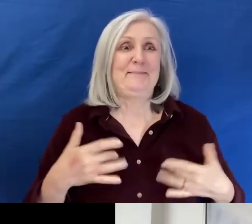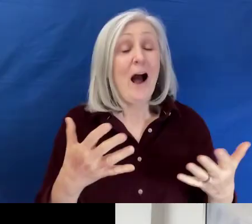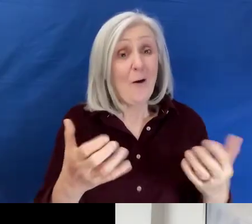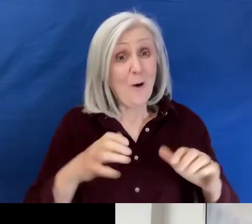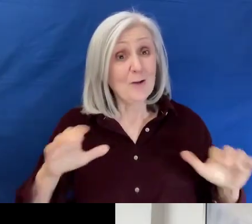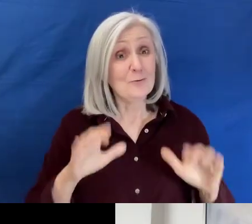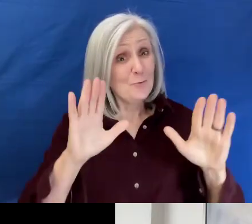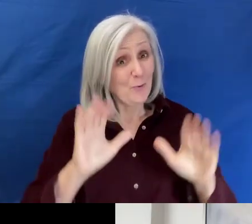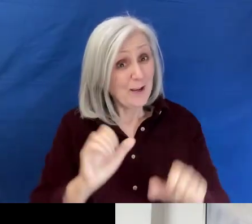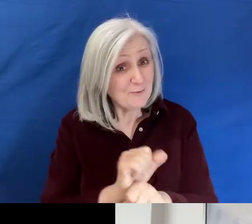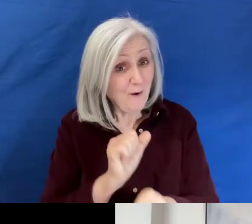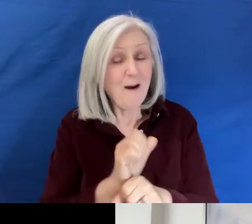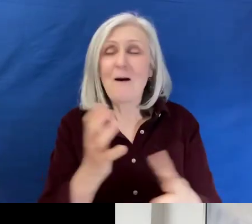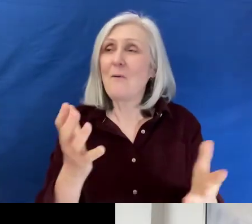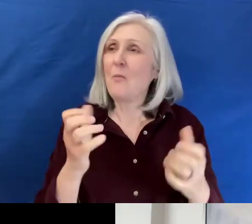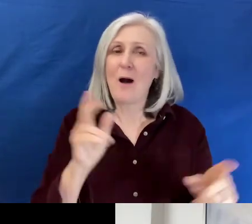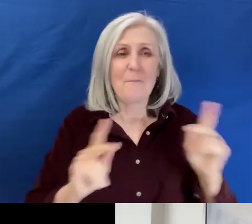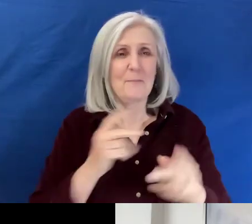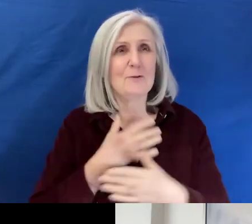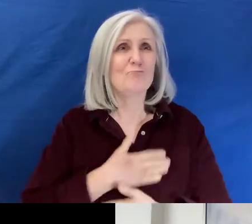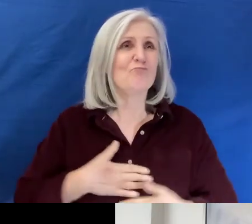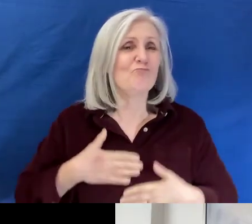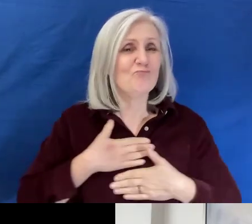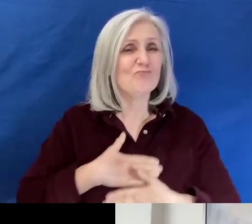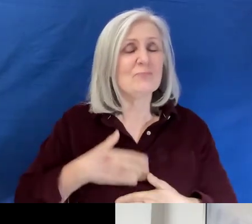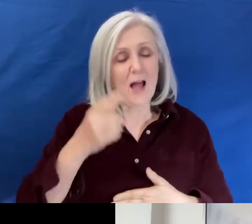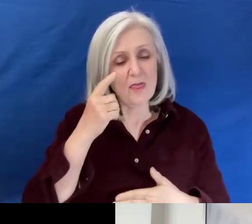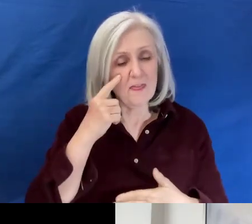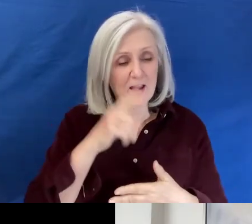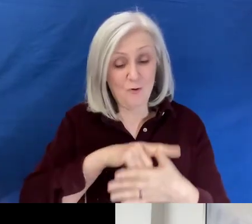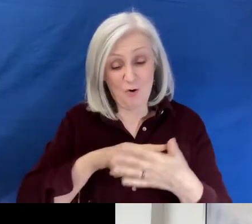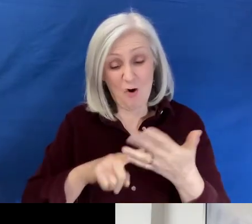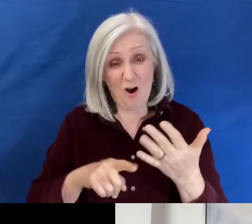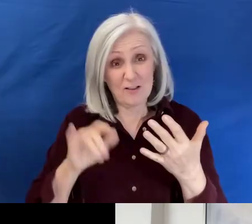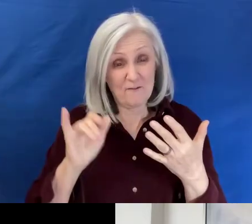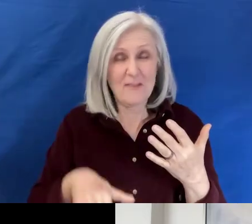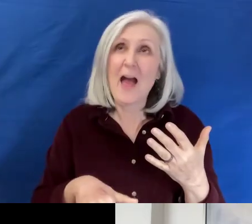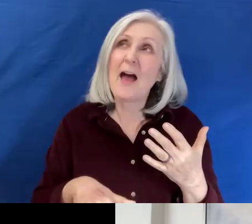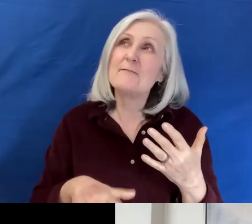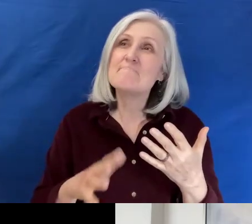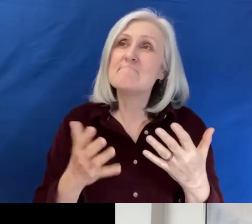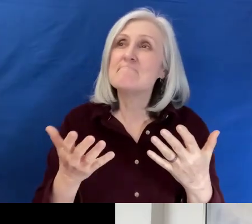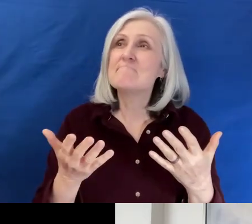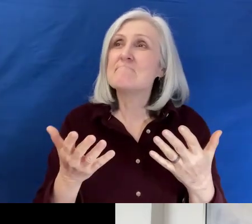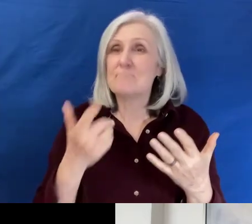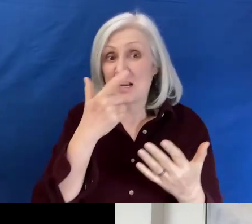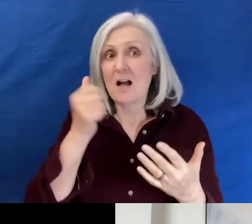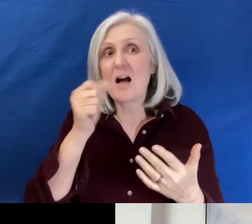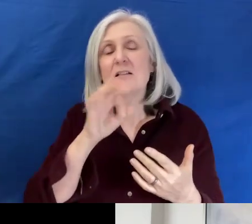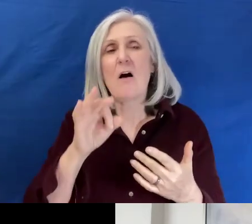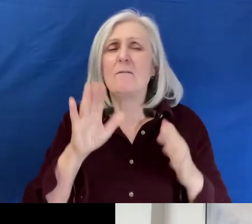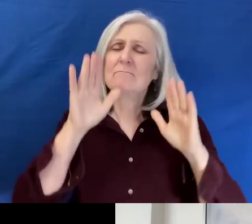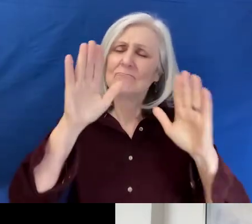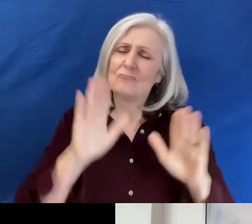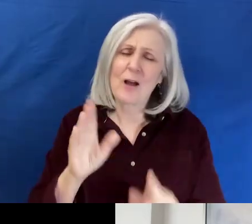great job. I want people to enjoy it. And I think all of that comes down to the incredible people that surround